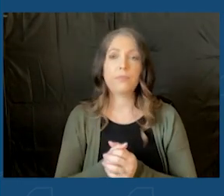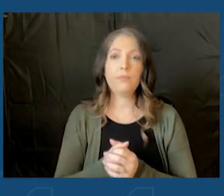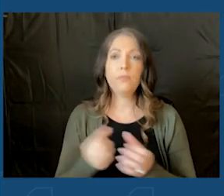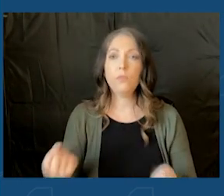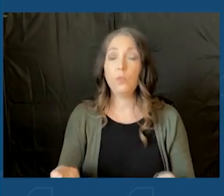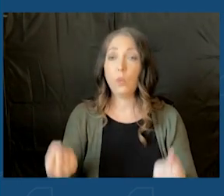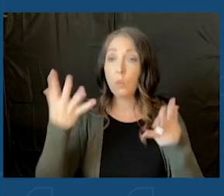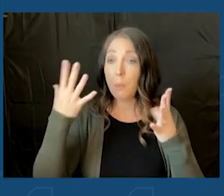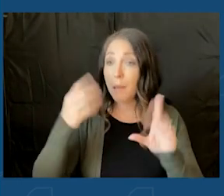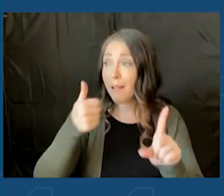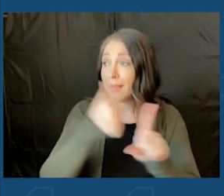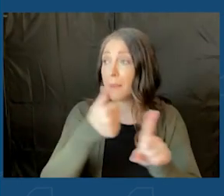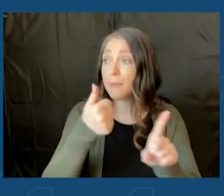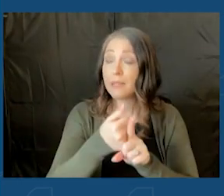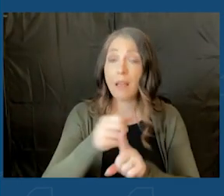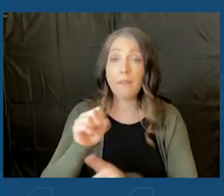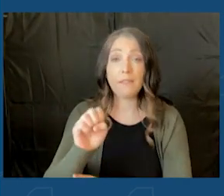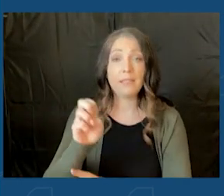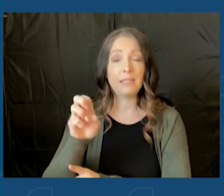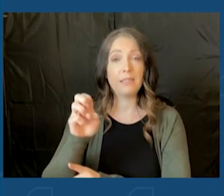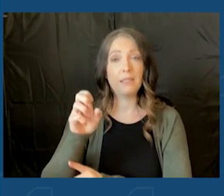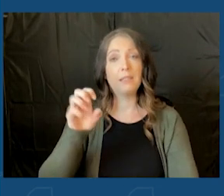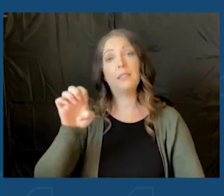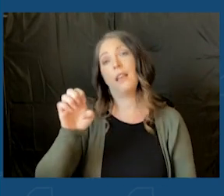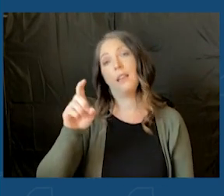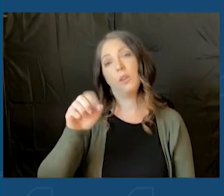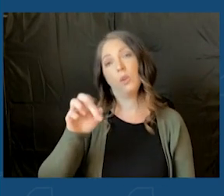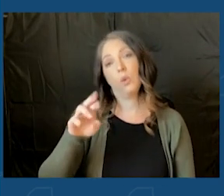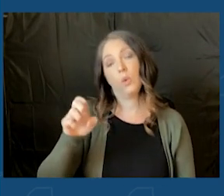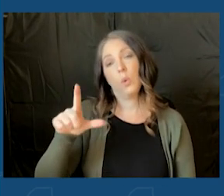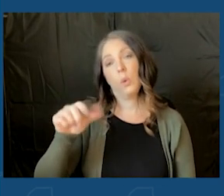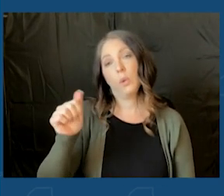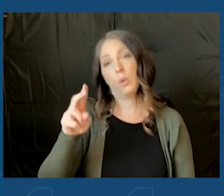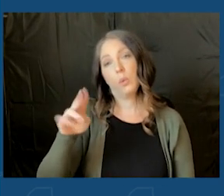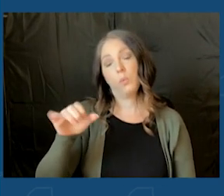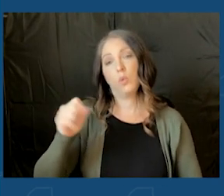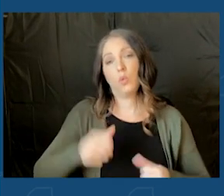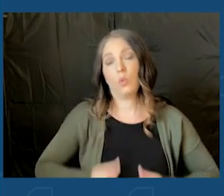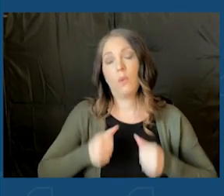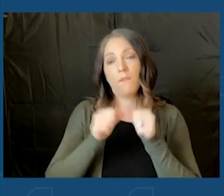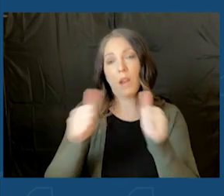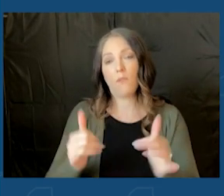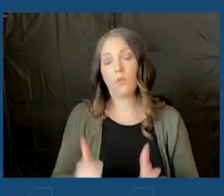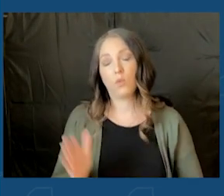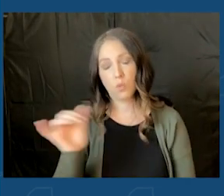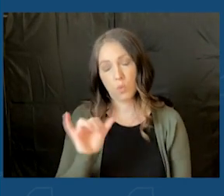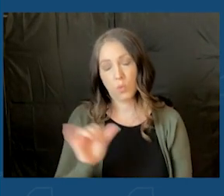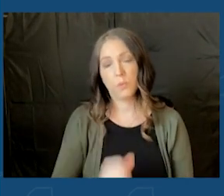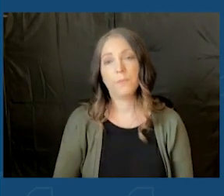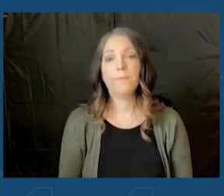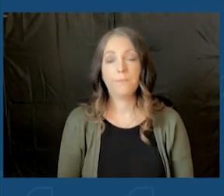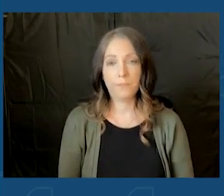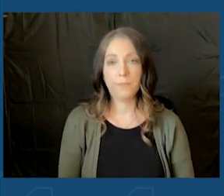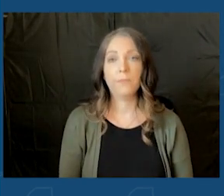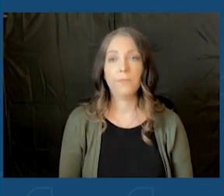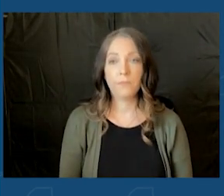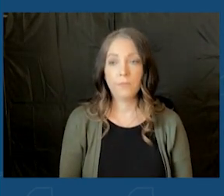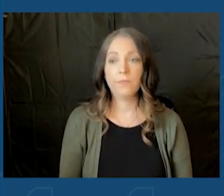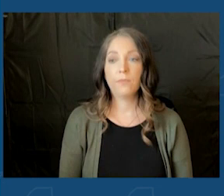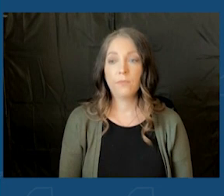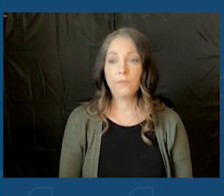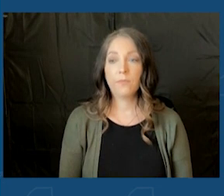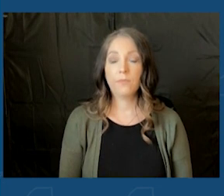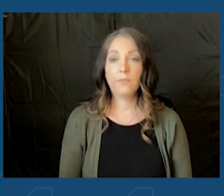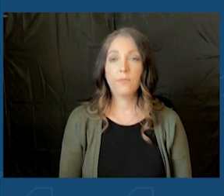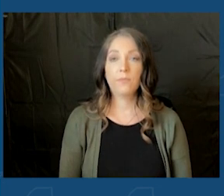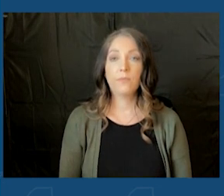survivors themselves and courageously shared their stories. We also wouldn't have gotten here without Safe Horizon